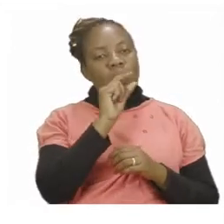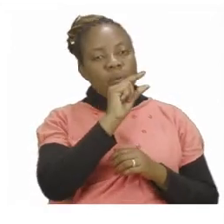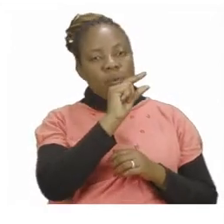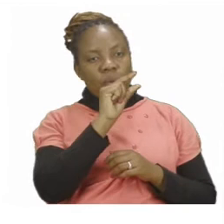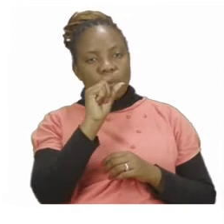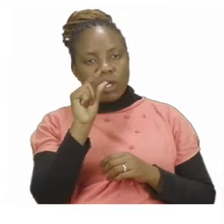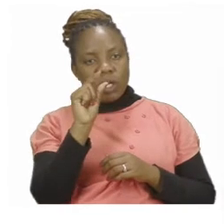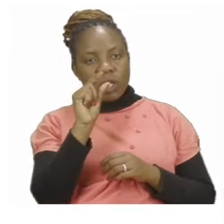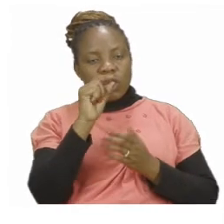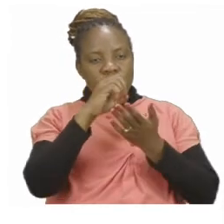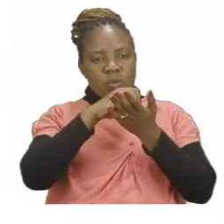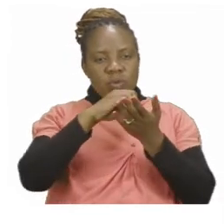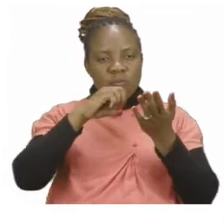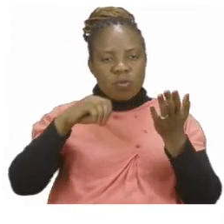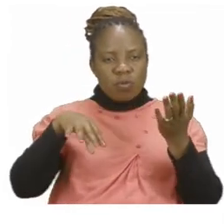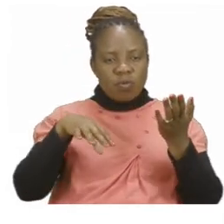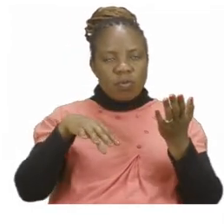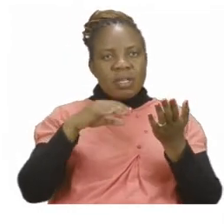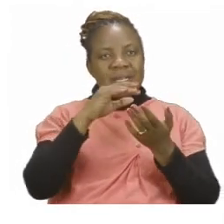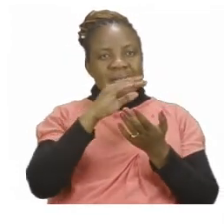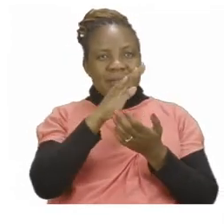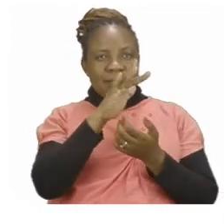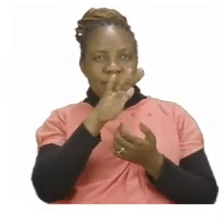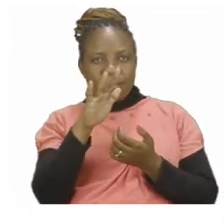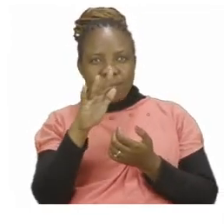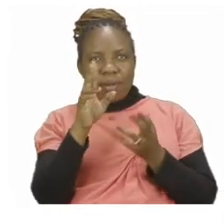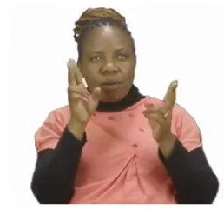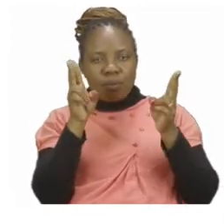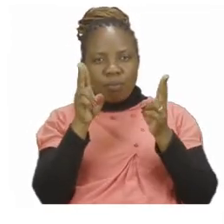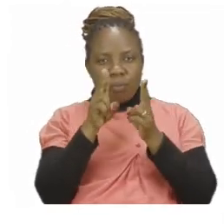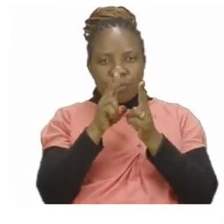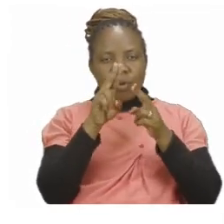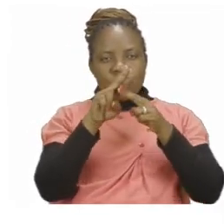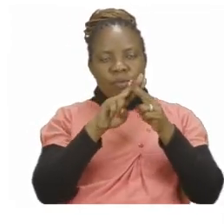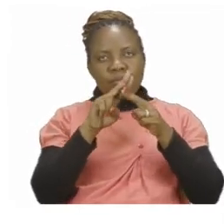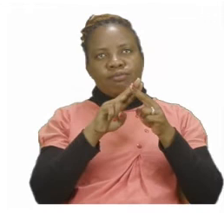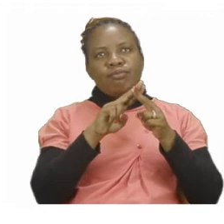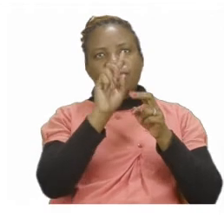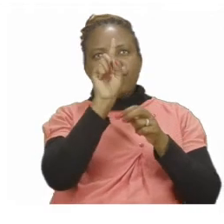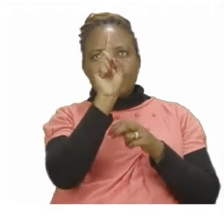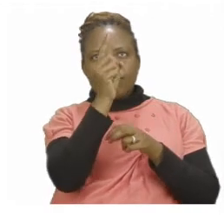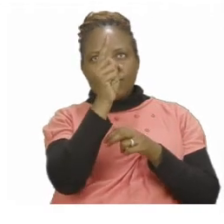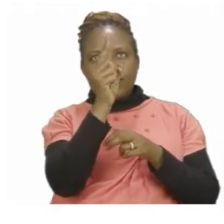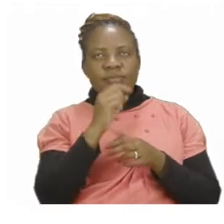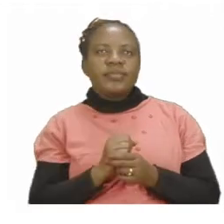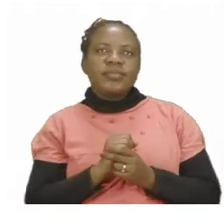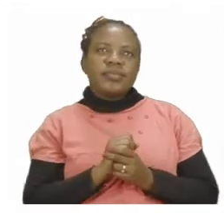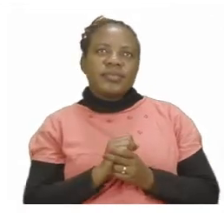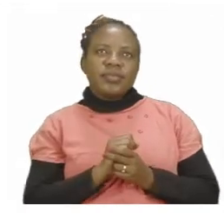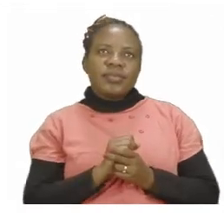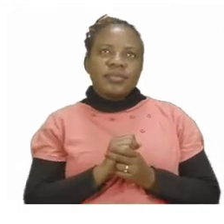words that make up each contraction in the boxes. Right.